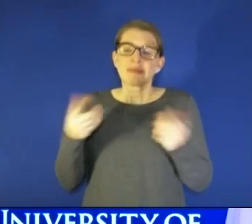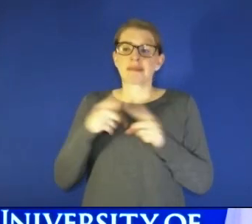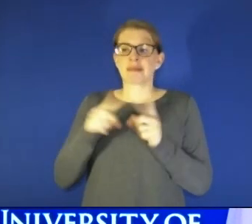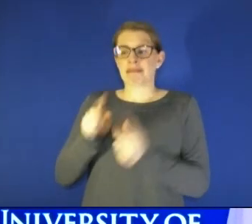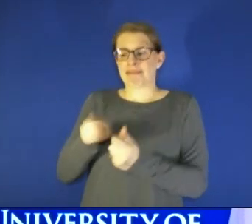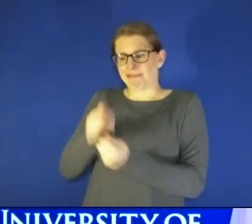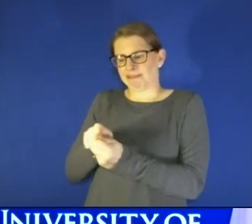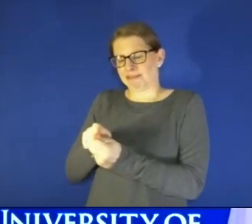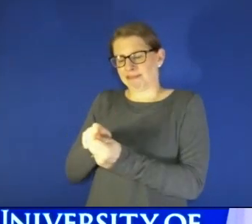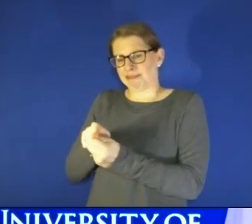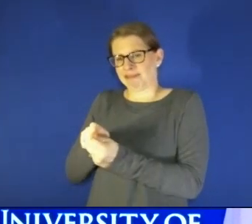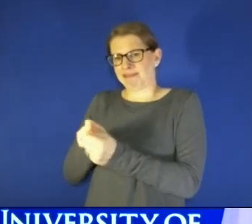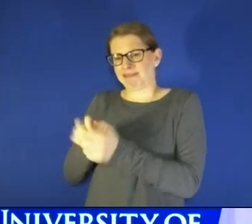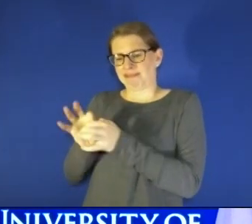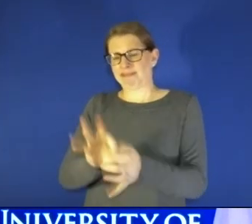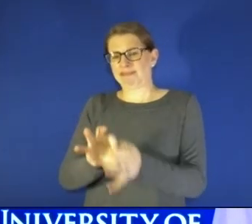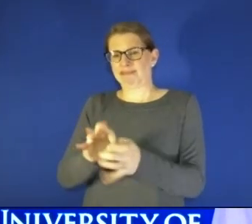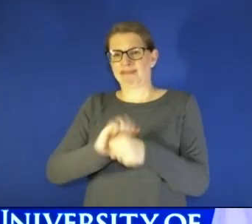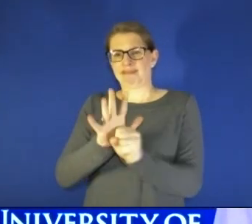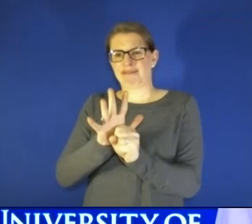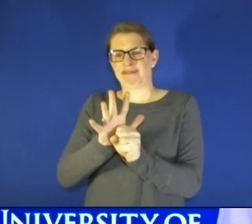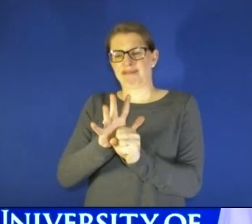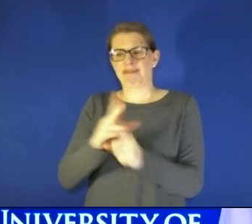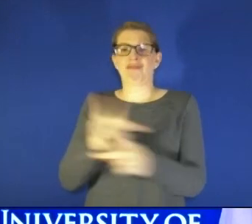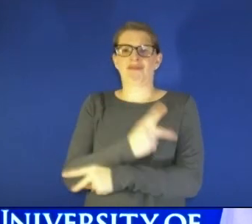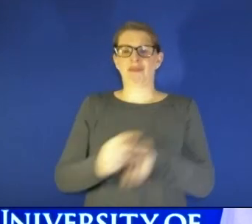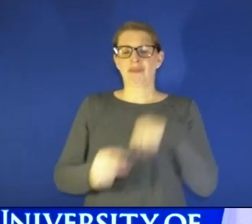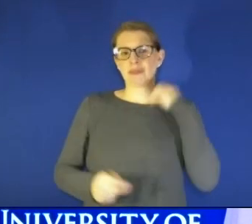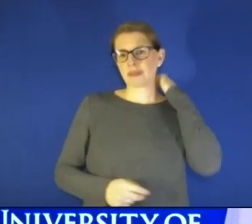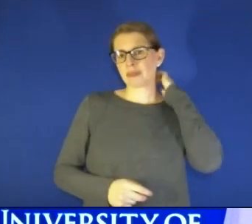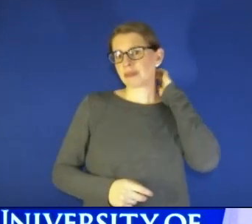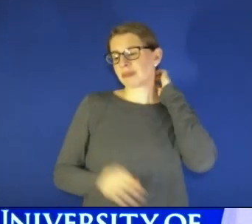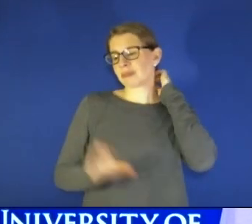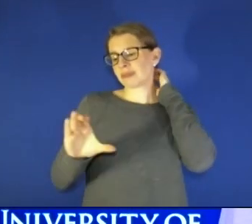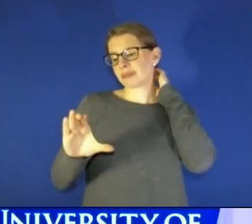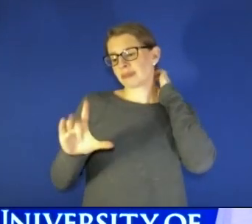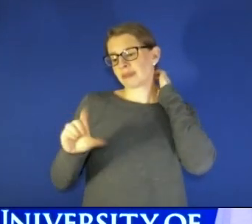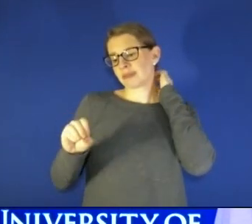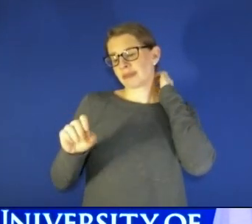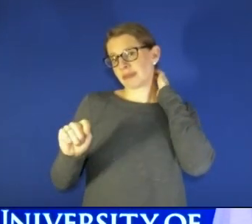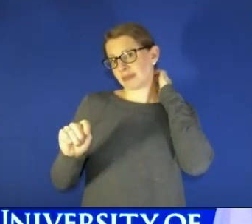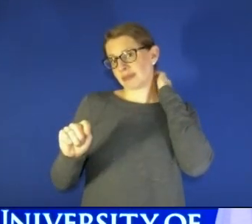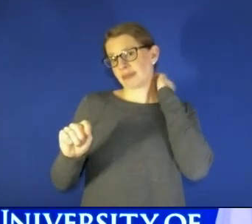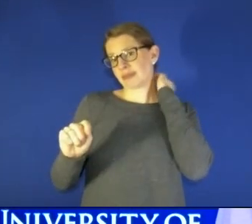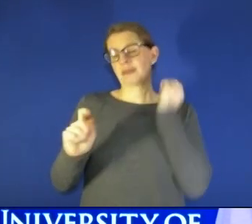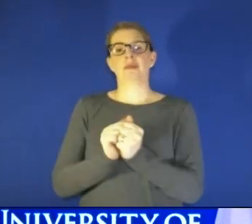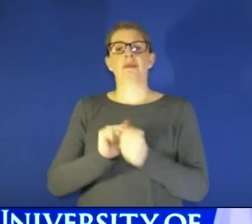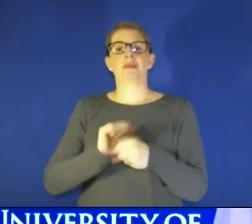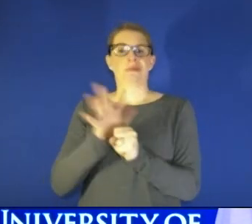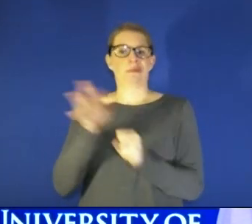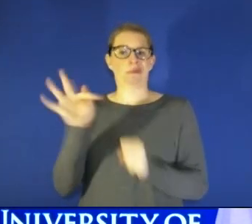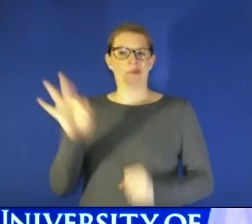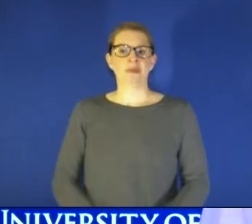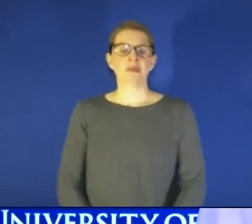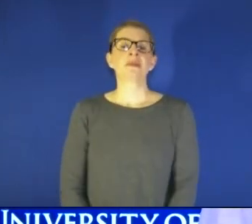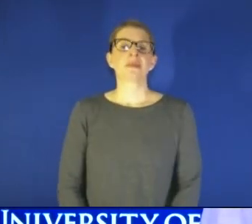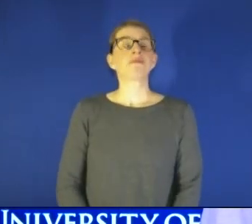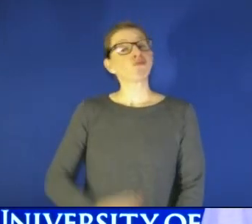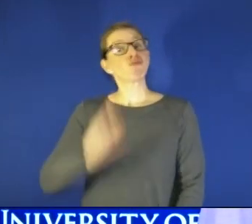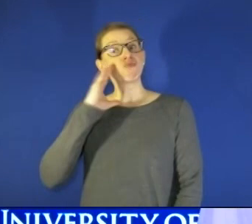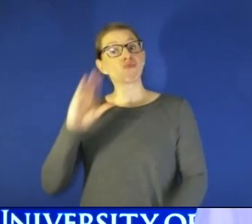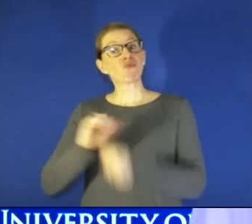to say that you're going to be at higher risk of clotting with COVID-19, which we know does increase